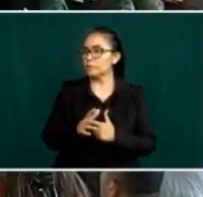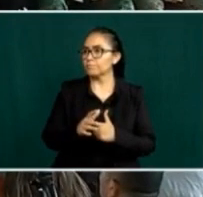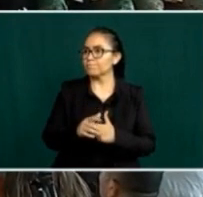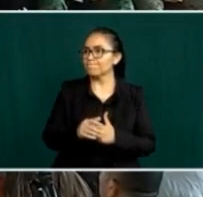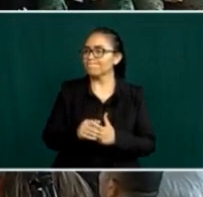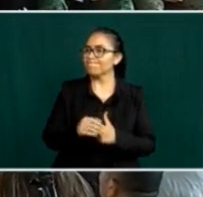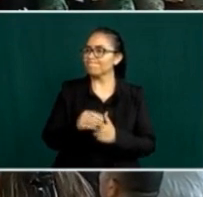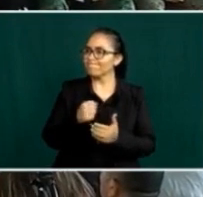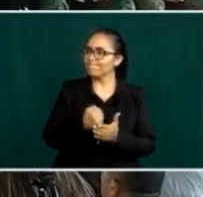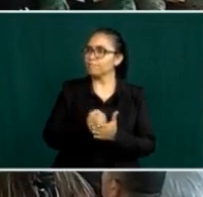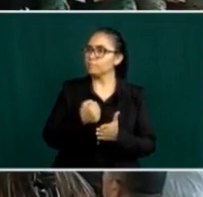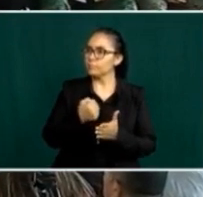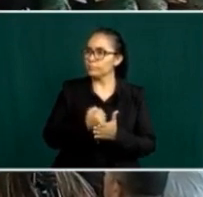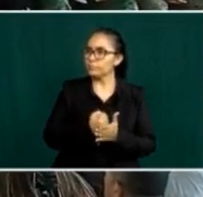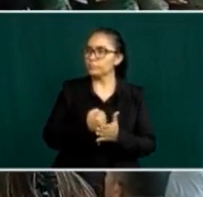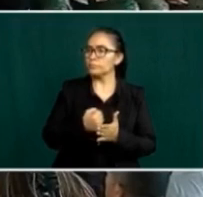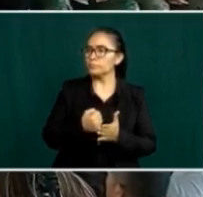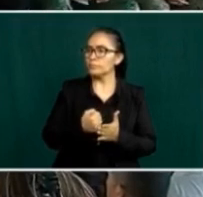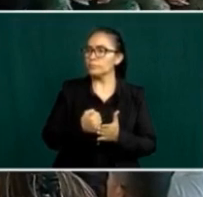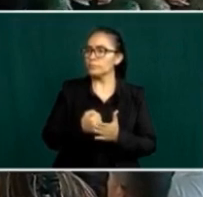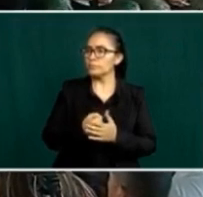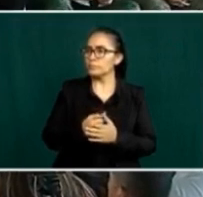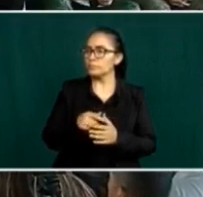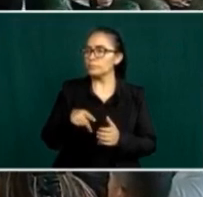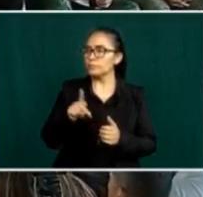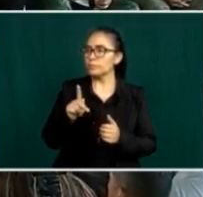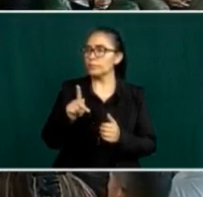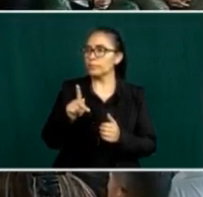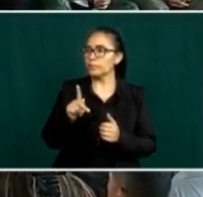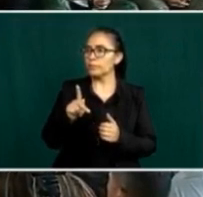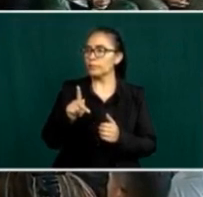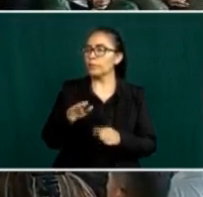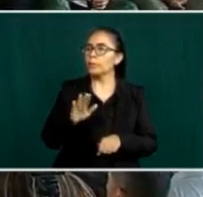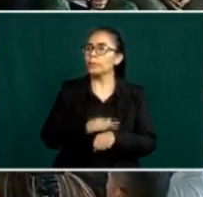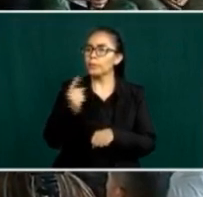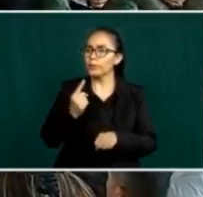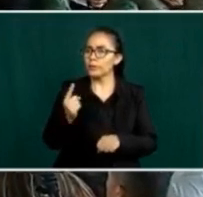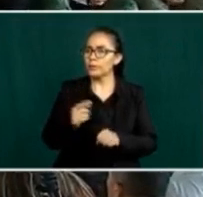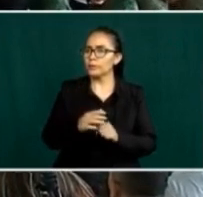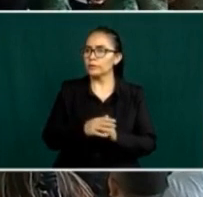questioning the economic management,